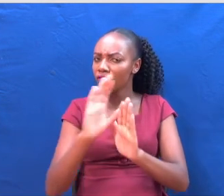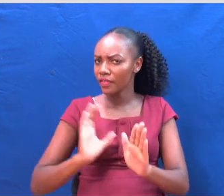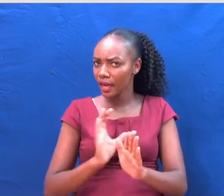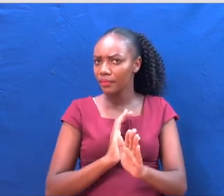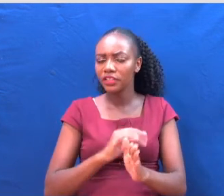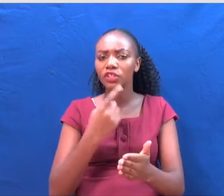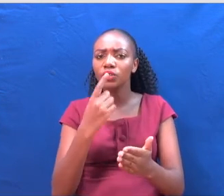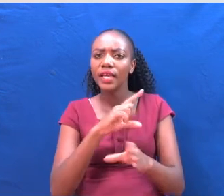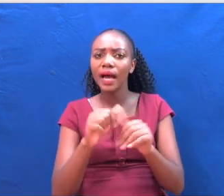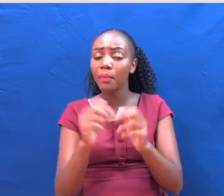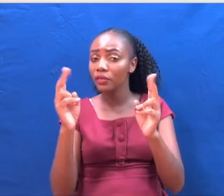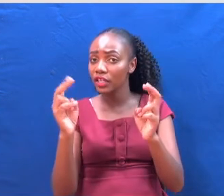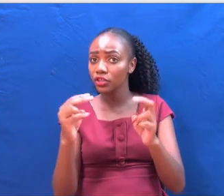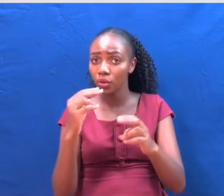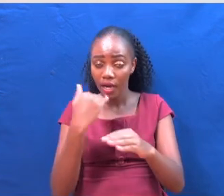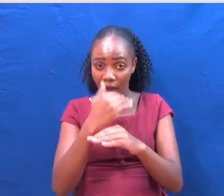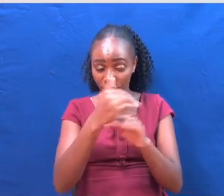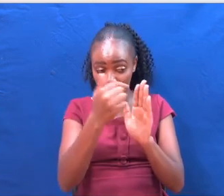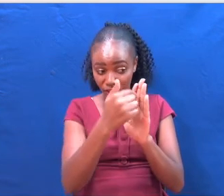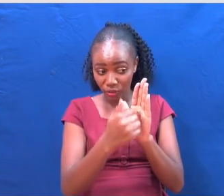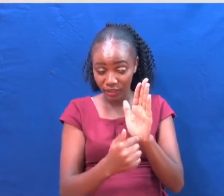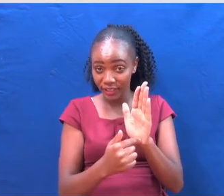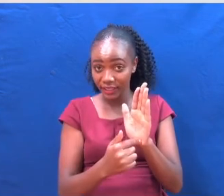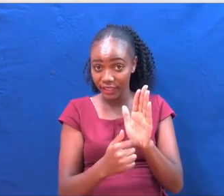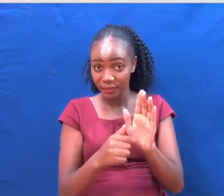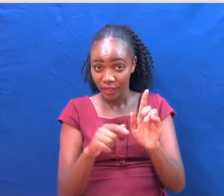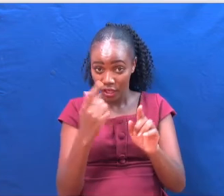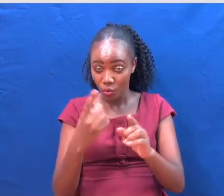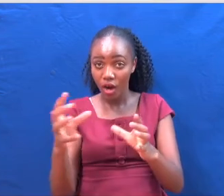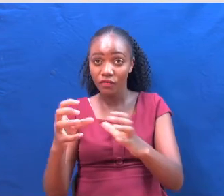light on the scandal after he was adversely mentioned in one of the